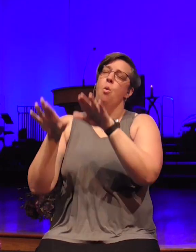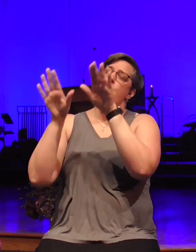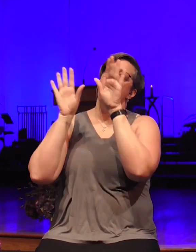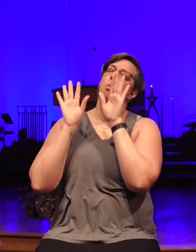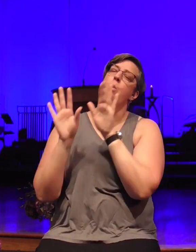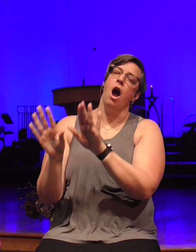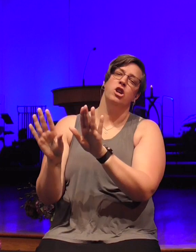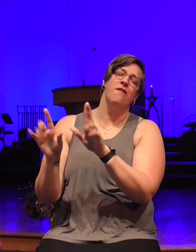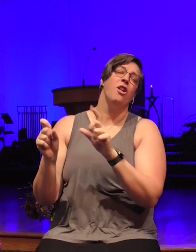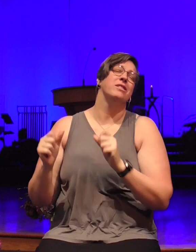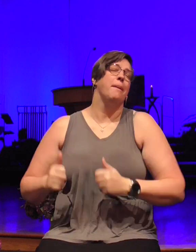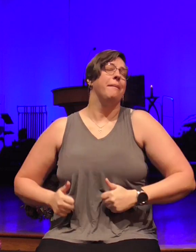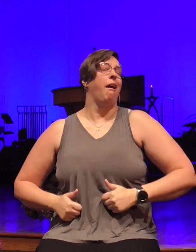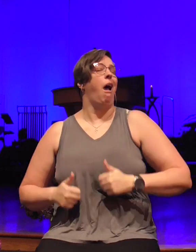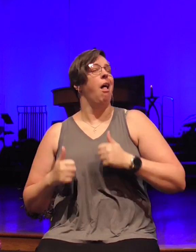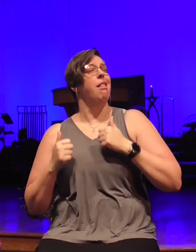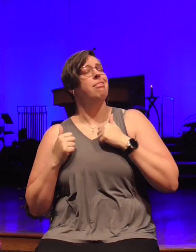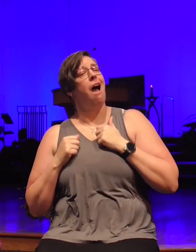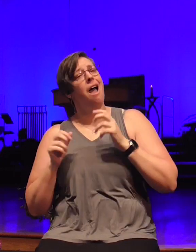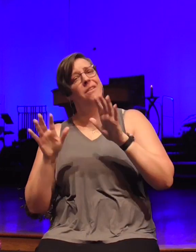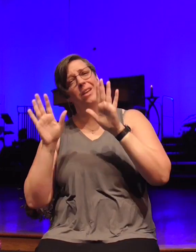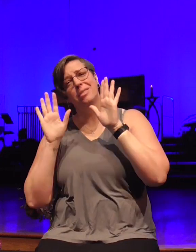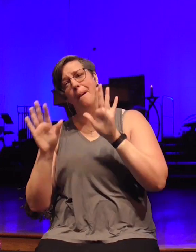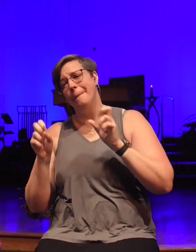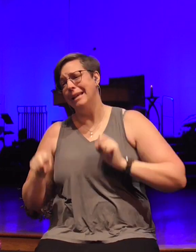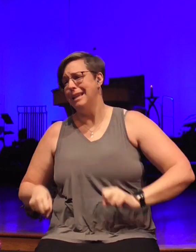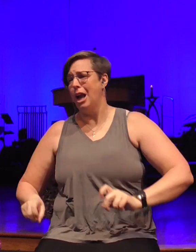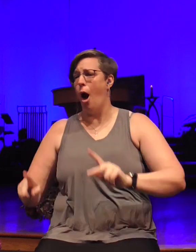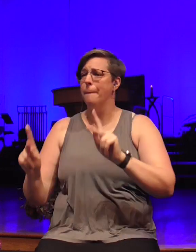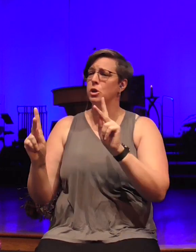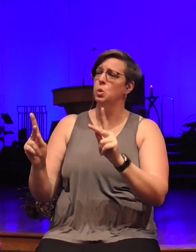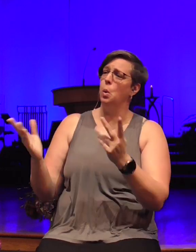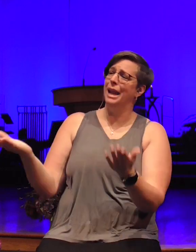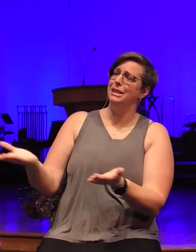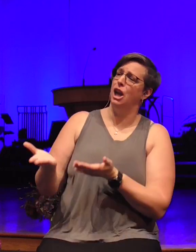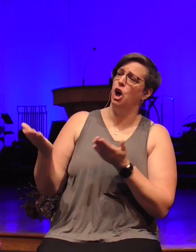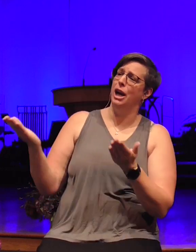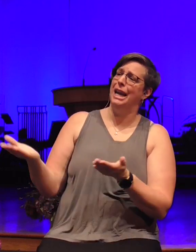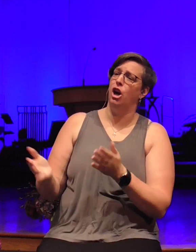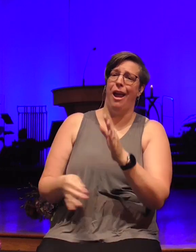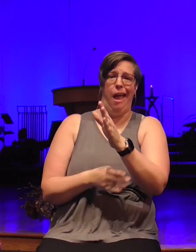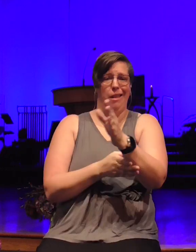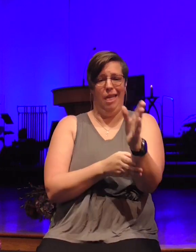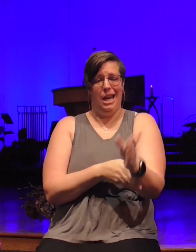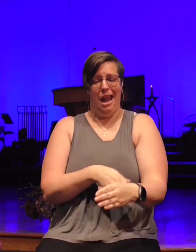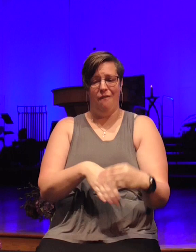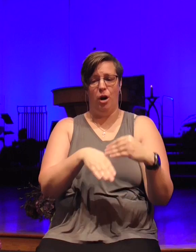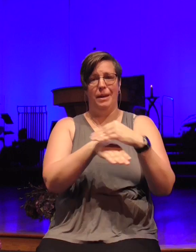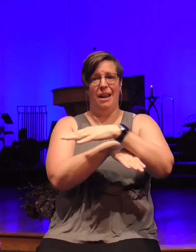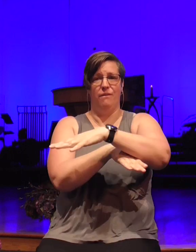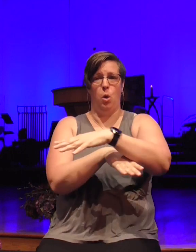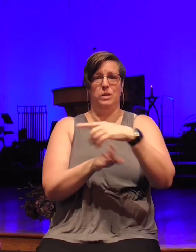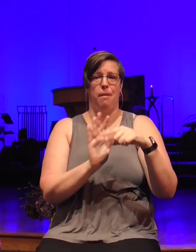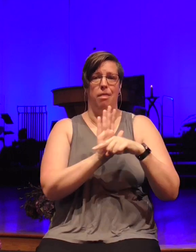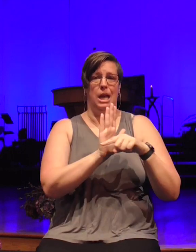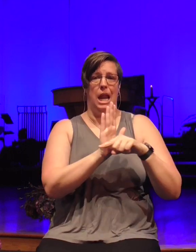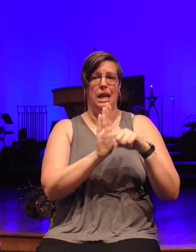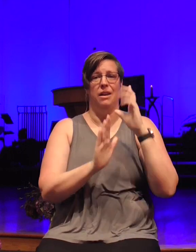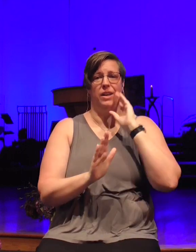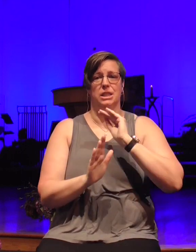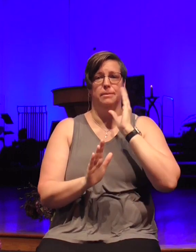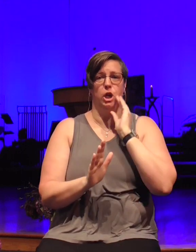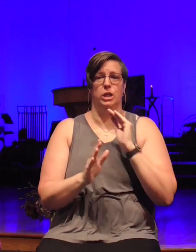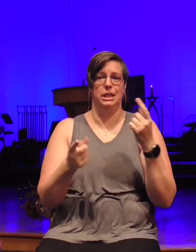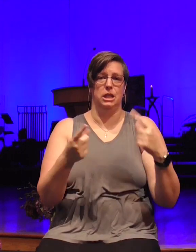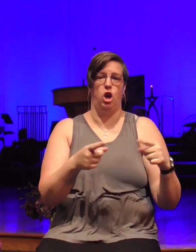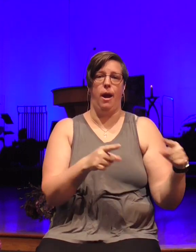wonderful it is to be alive and the amazing opportunities that are here for us and never be influenced by the negative experiences that might be